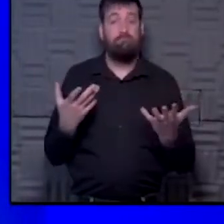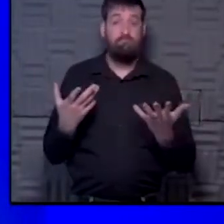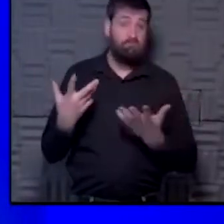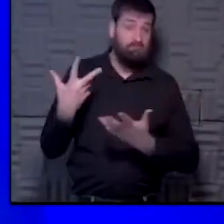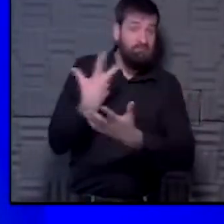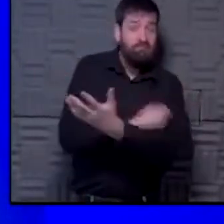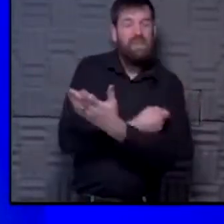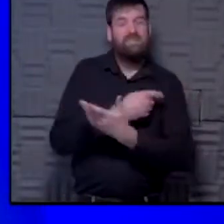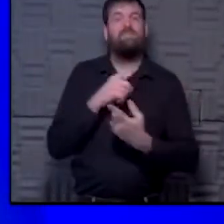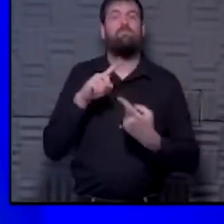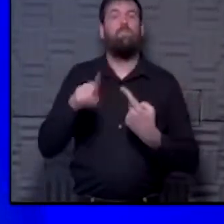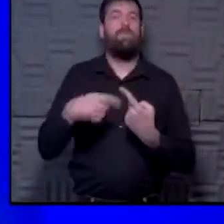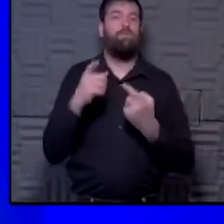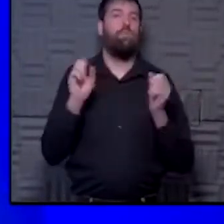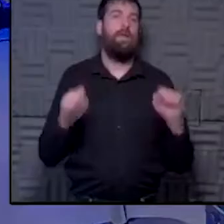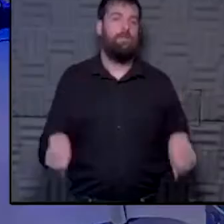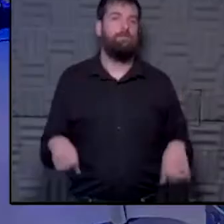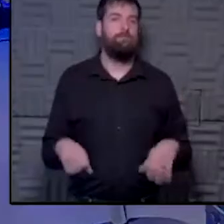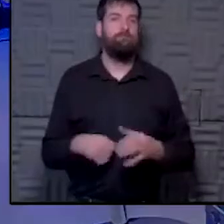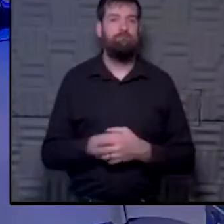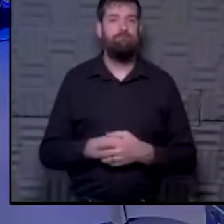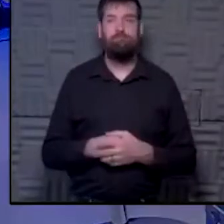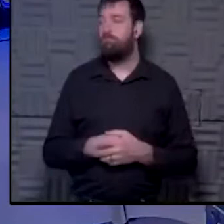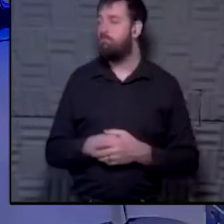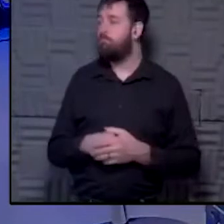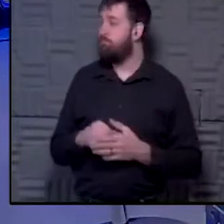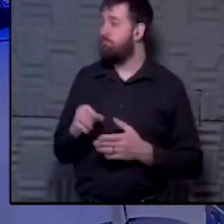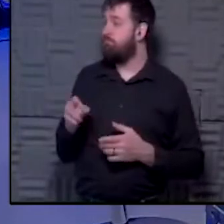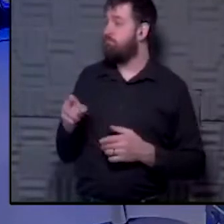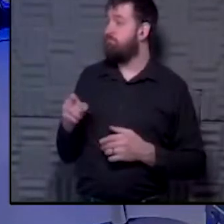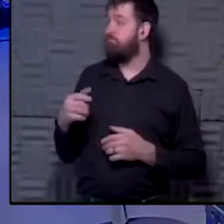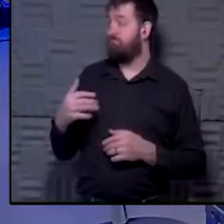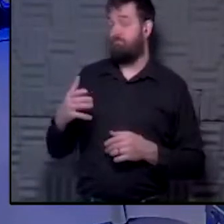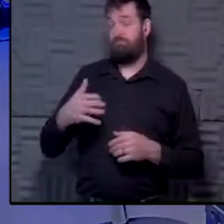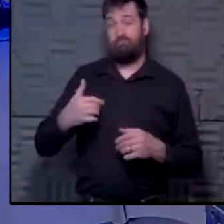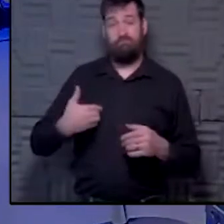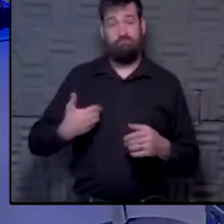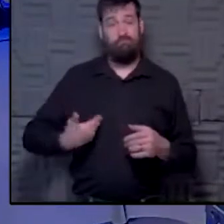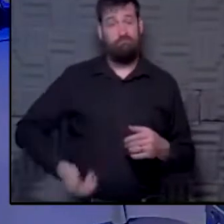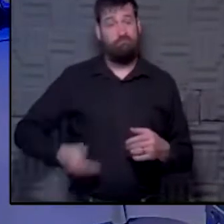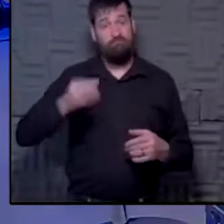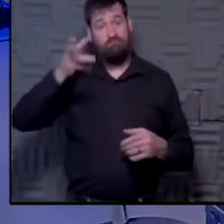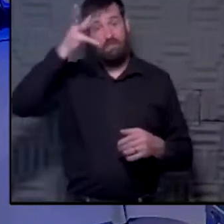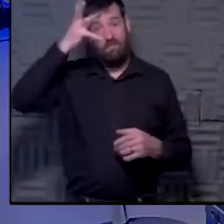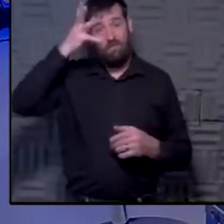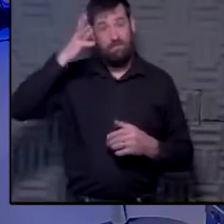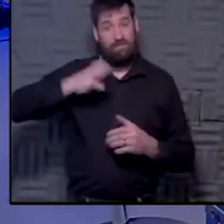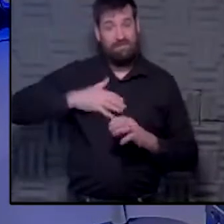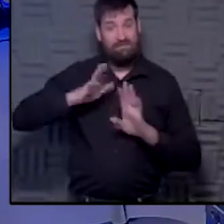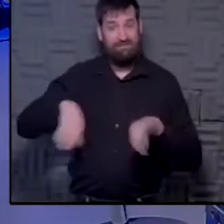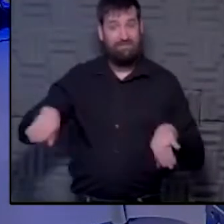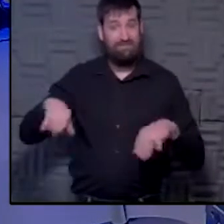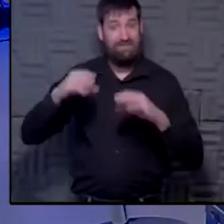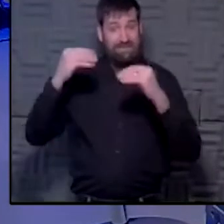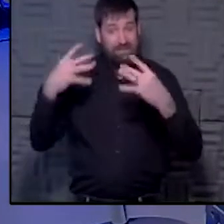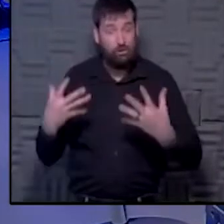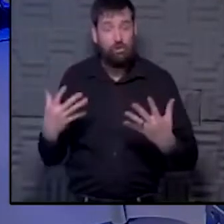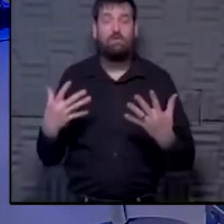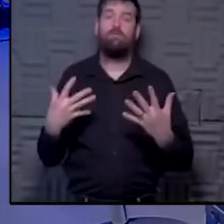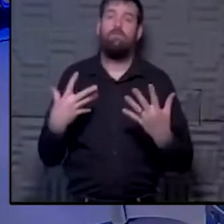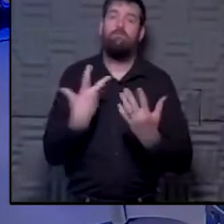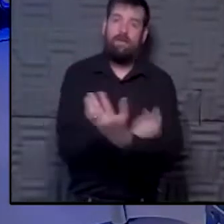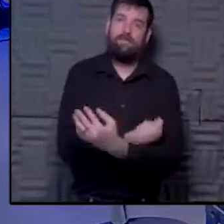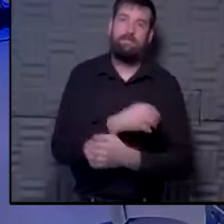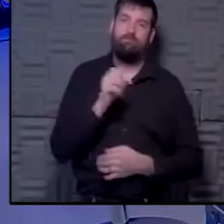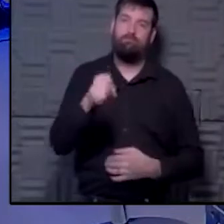your vaccine when you can get scheduled. So as the father of teachers, I say get them vaccinated. Yeah, I would